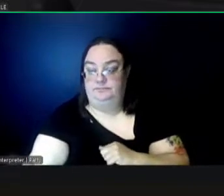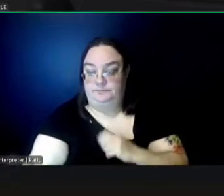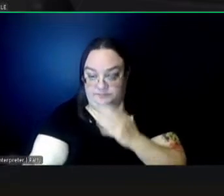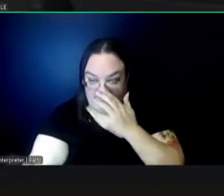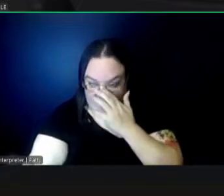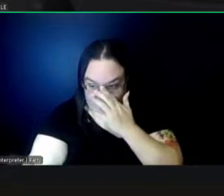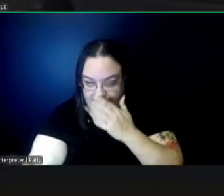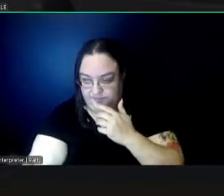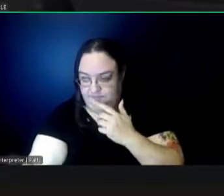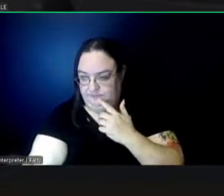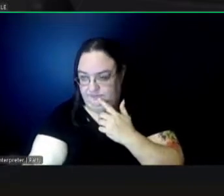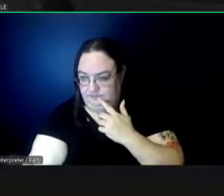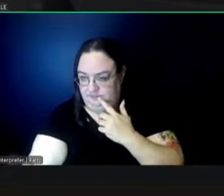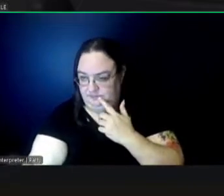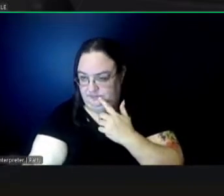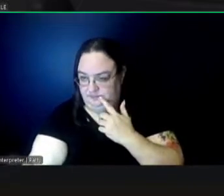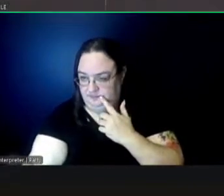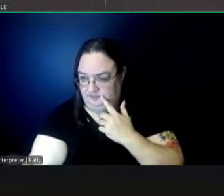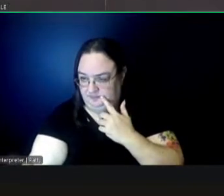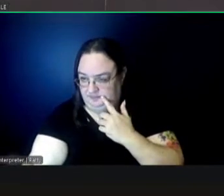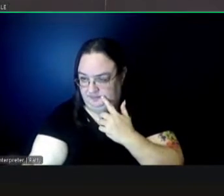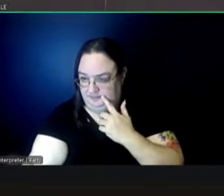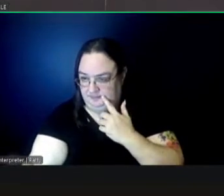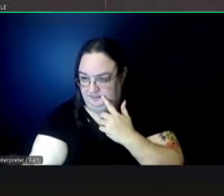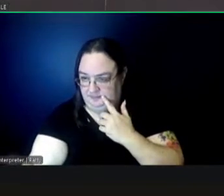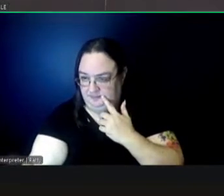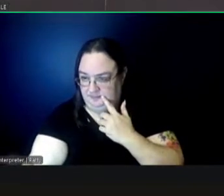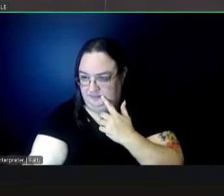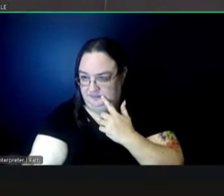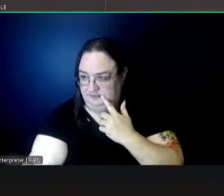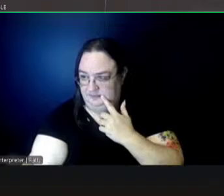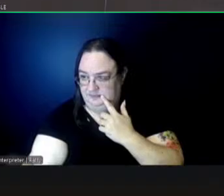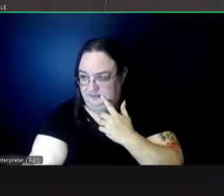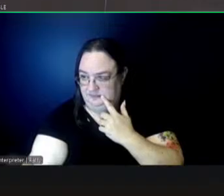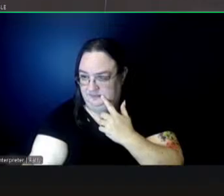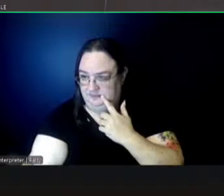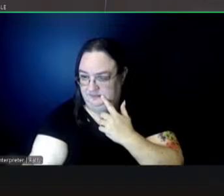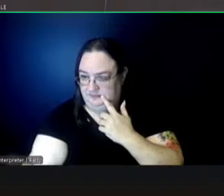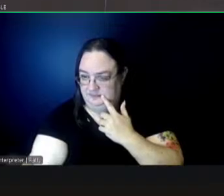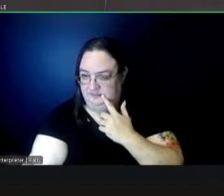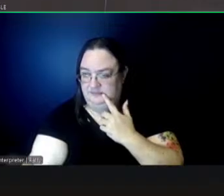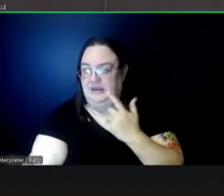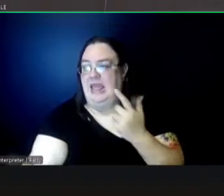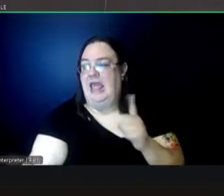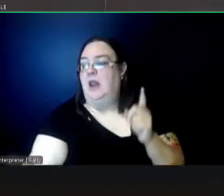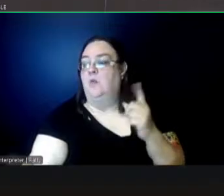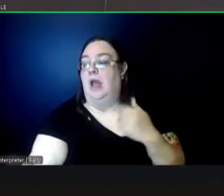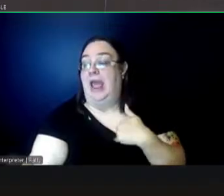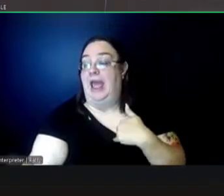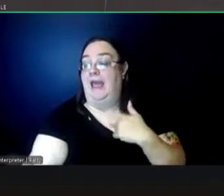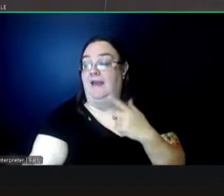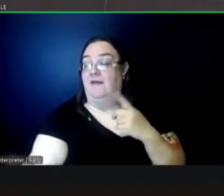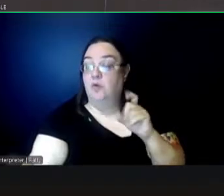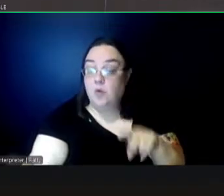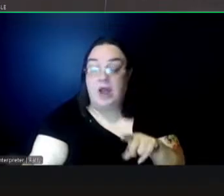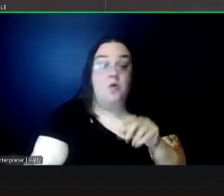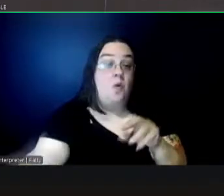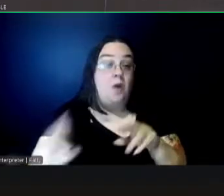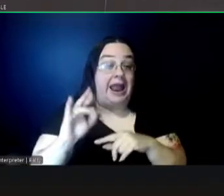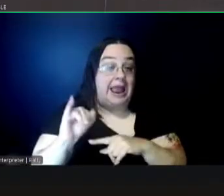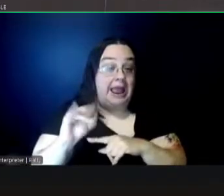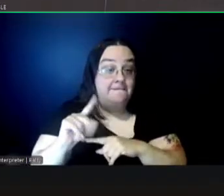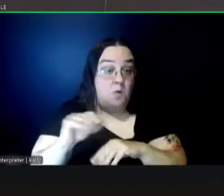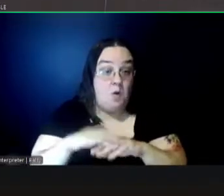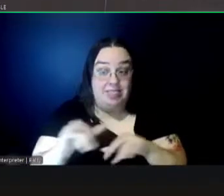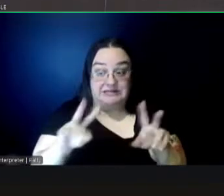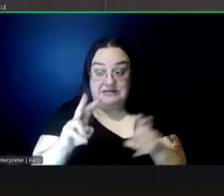Okay, are there any members of the public who have any input or questions on this topic before I give my